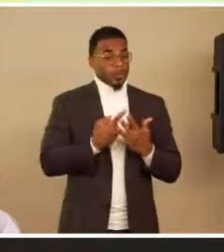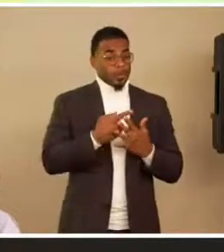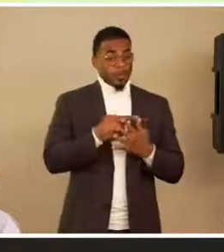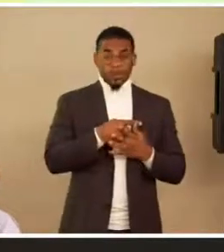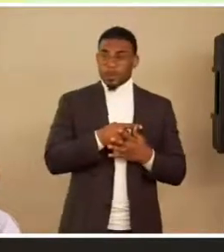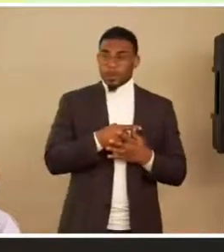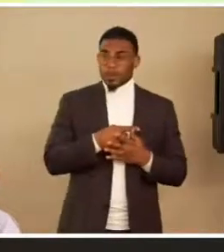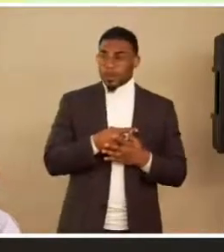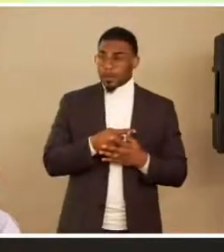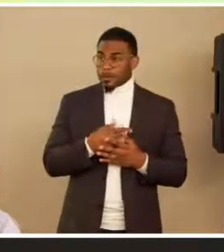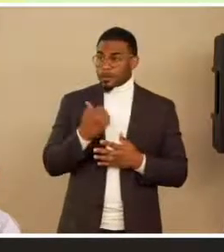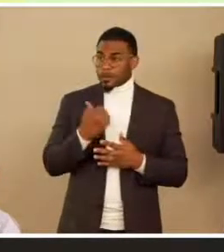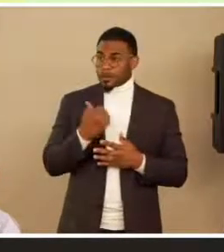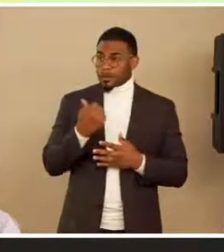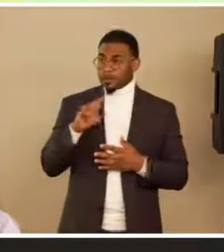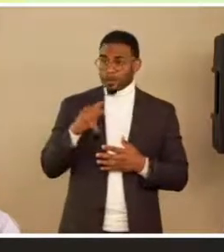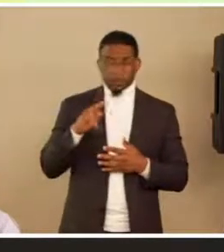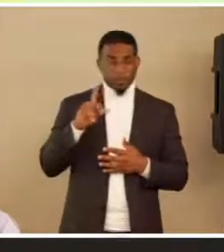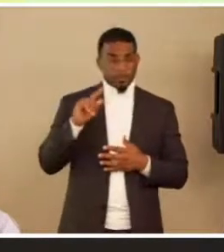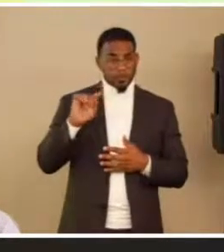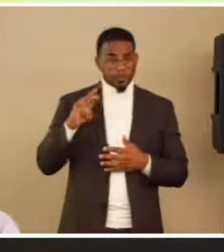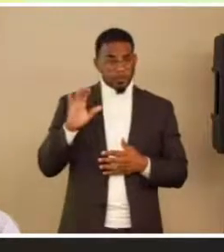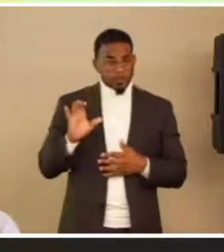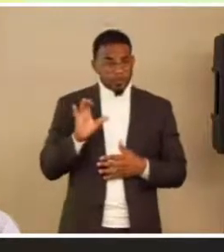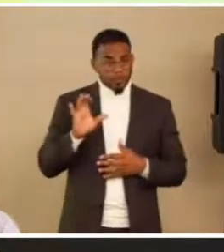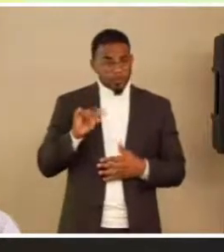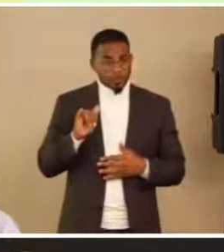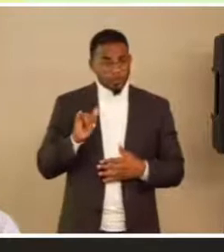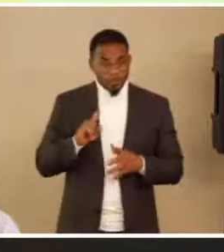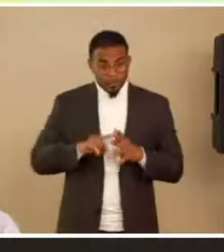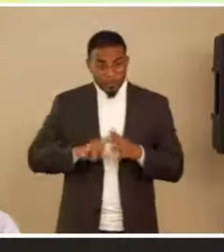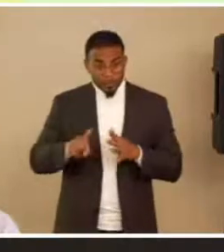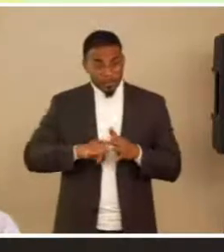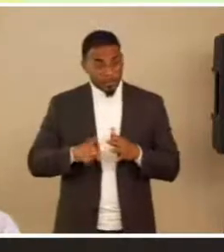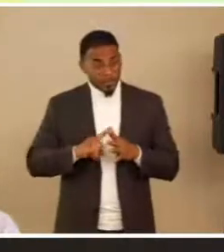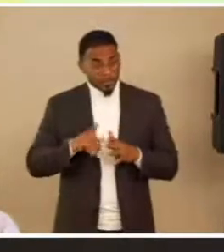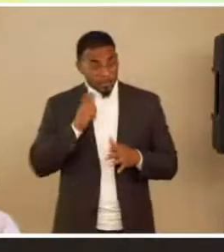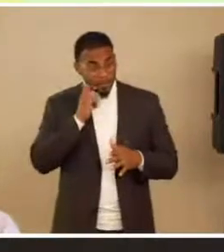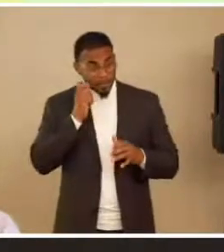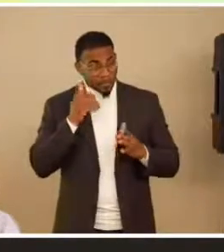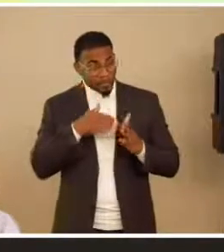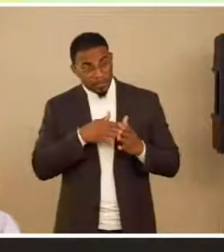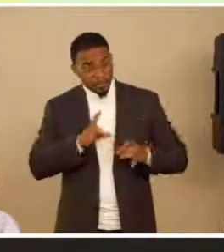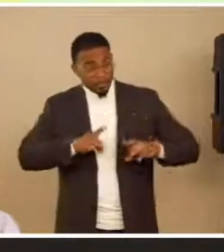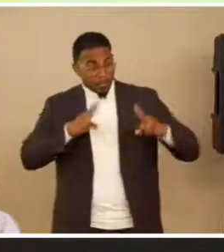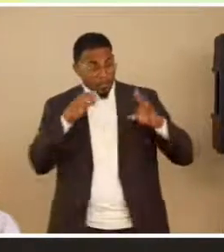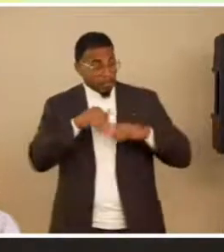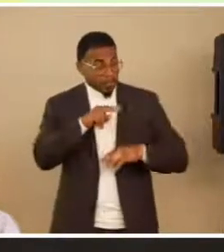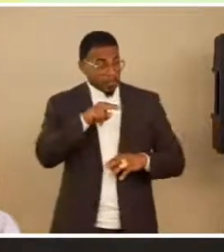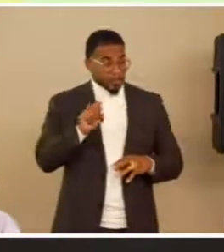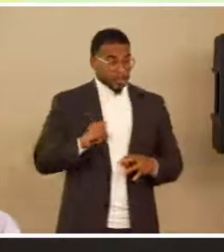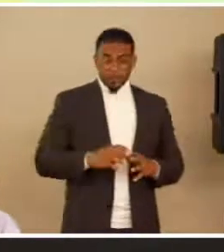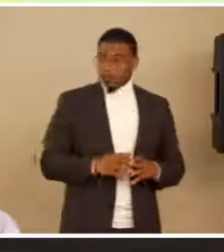the 19th and 20th century that were fleeing the racial violence in the